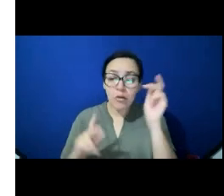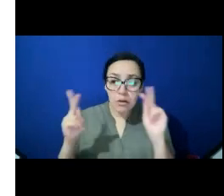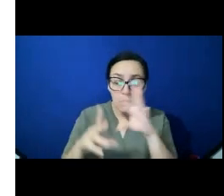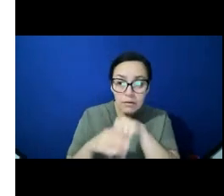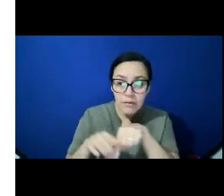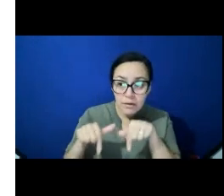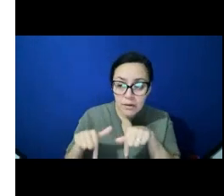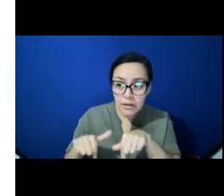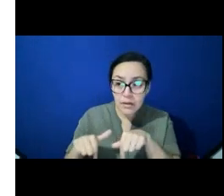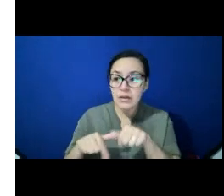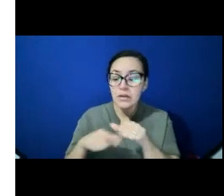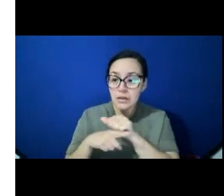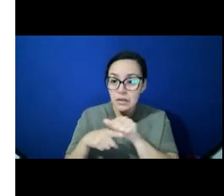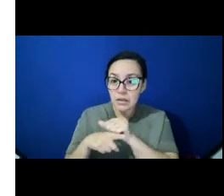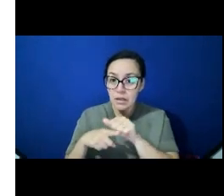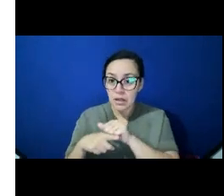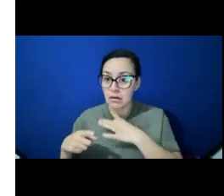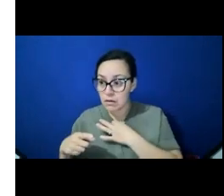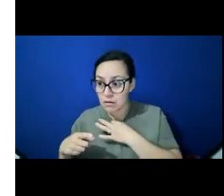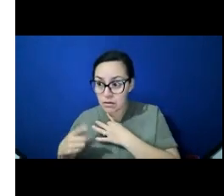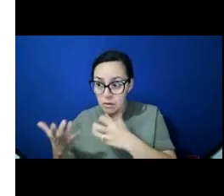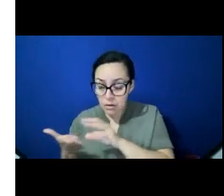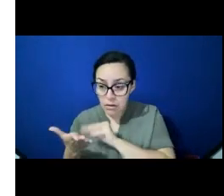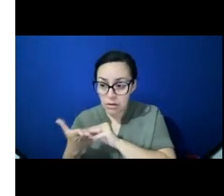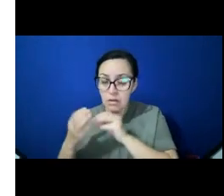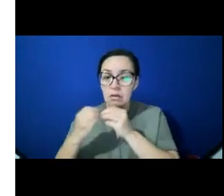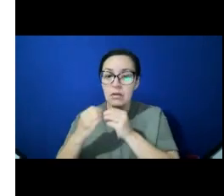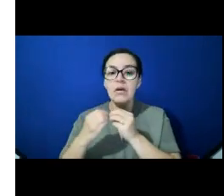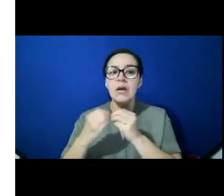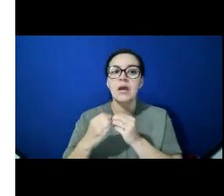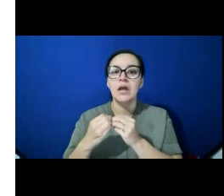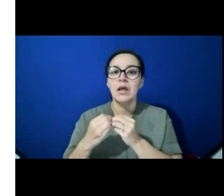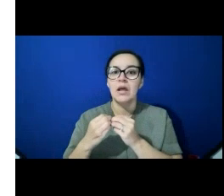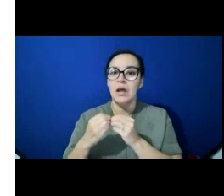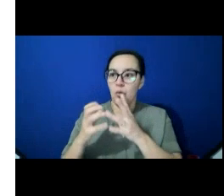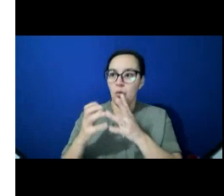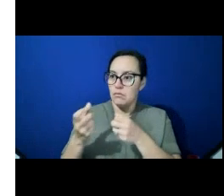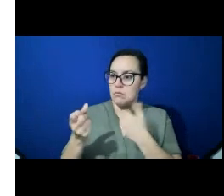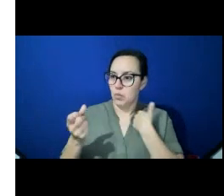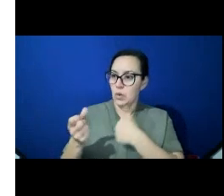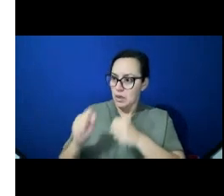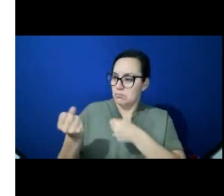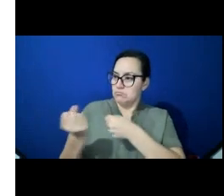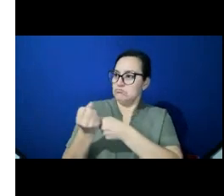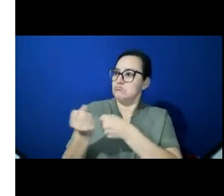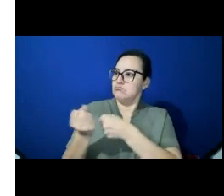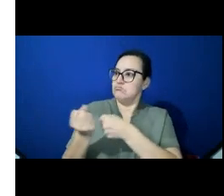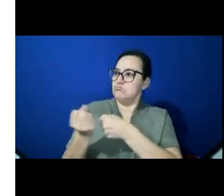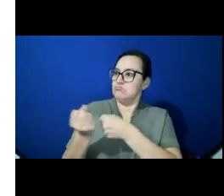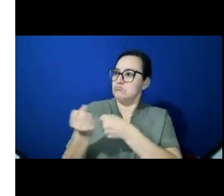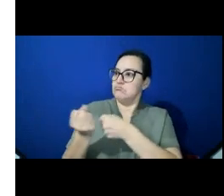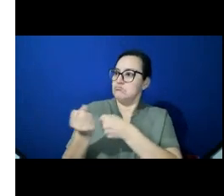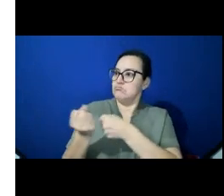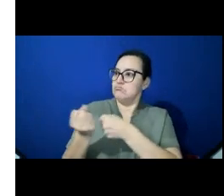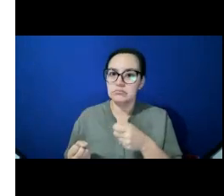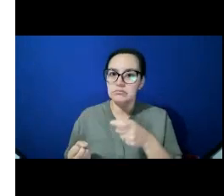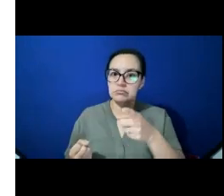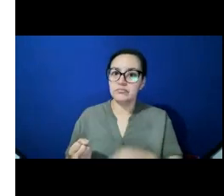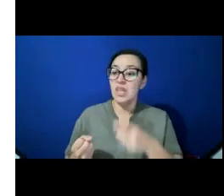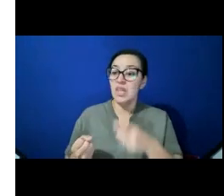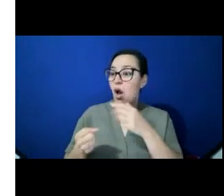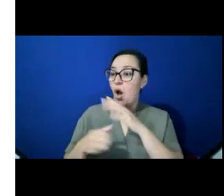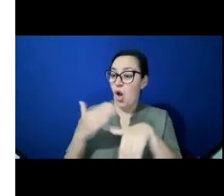So que if there's any cuenten con esta educator información that para are apoyar specializing estas in this topic, lecciones que crean, you la can count información on que this brindan y que se to